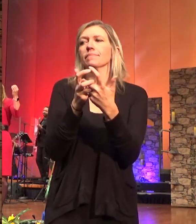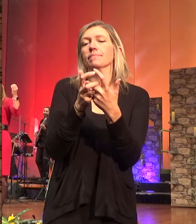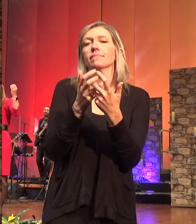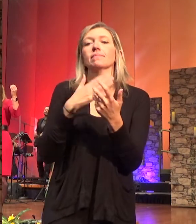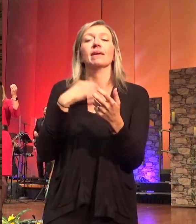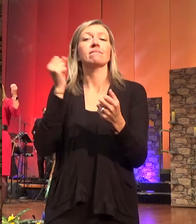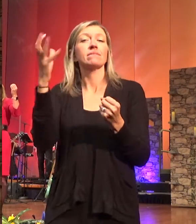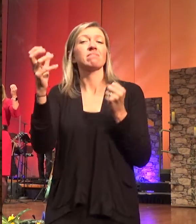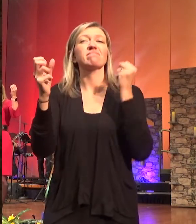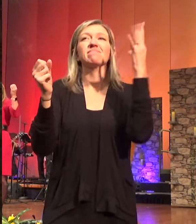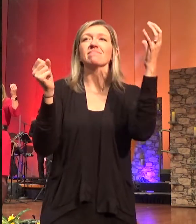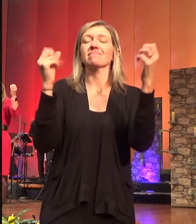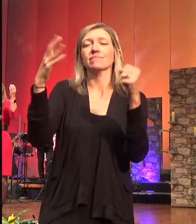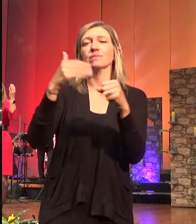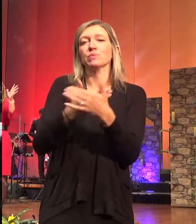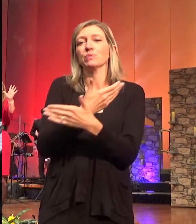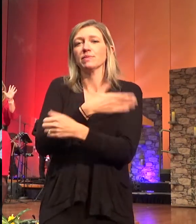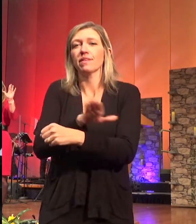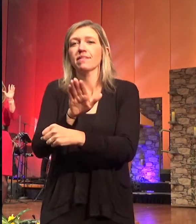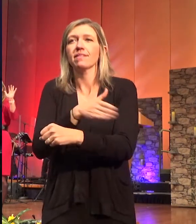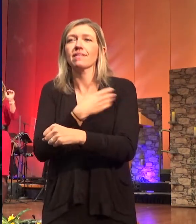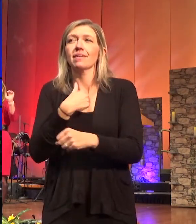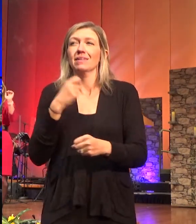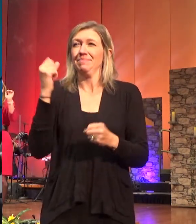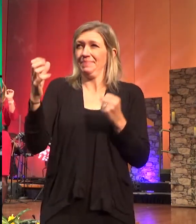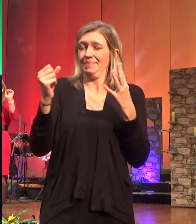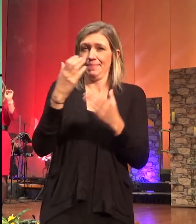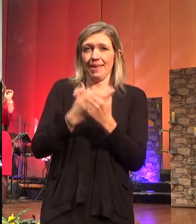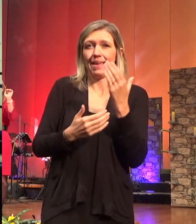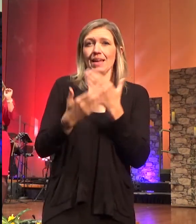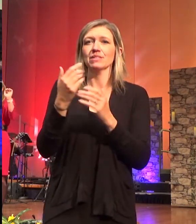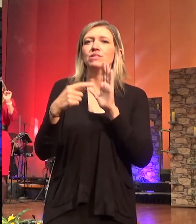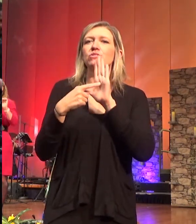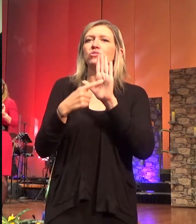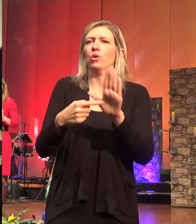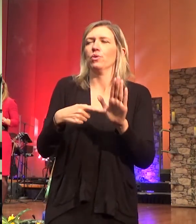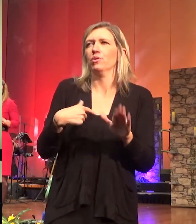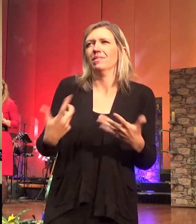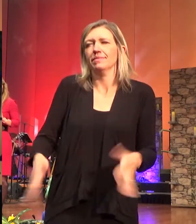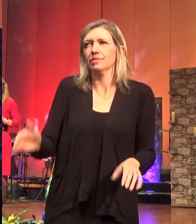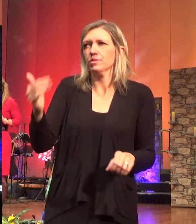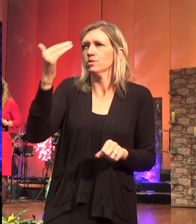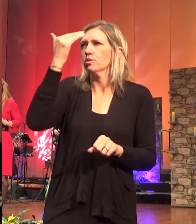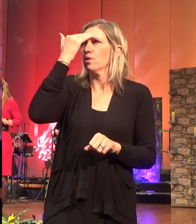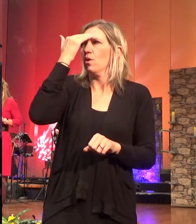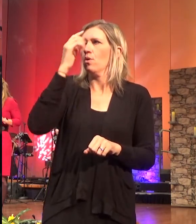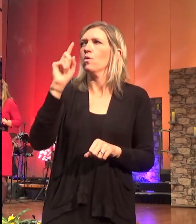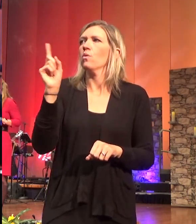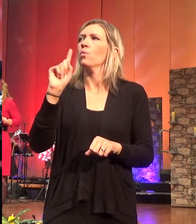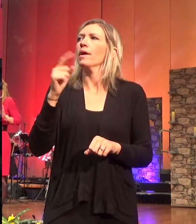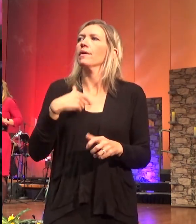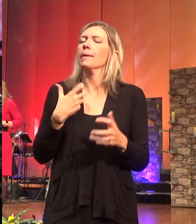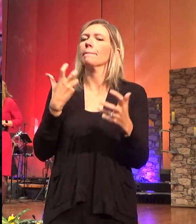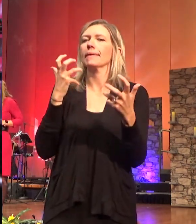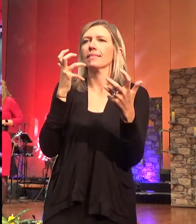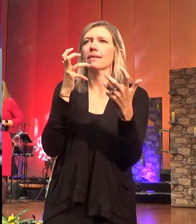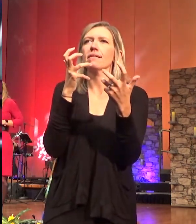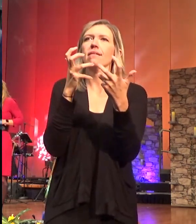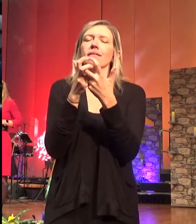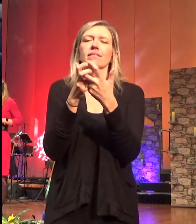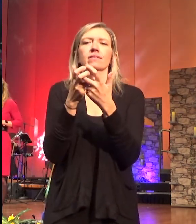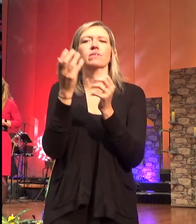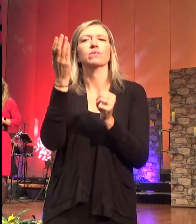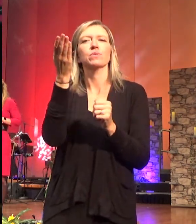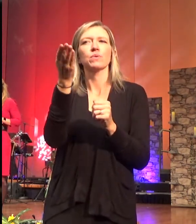my voice just to sing a new song, I'm lifting my hands just to show you I know where I belong. You are where